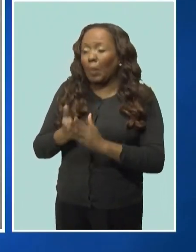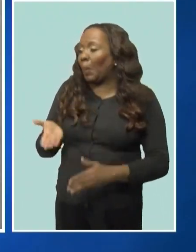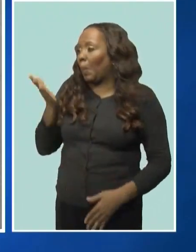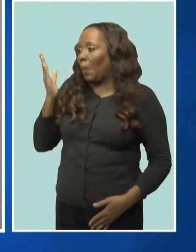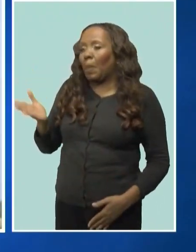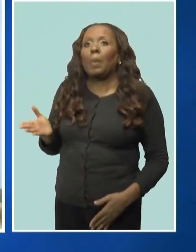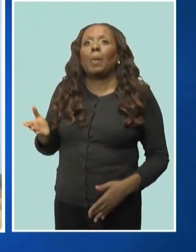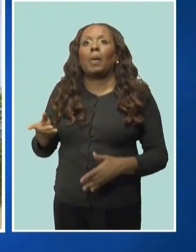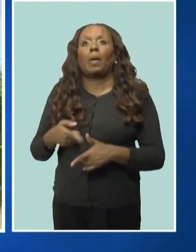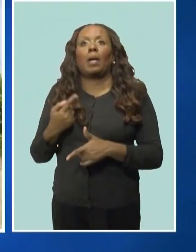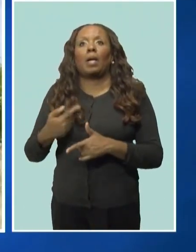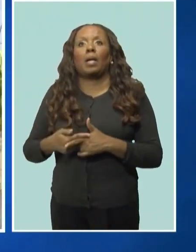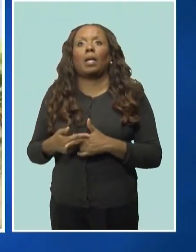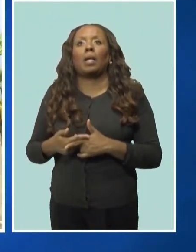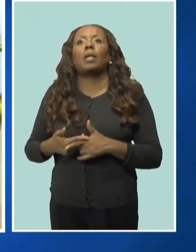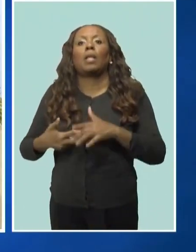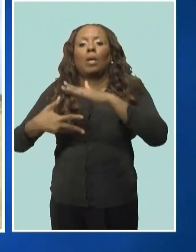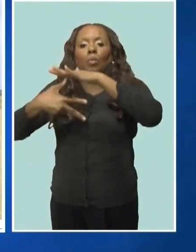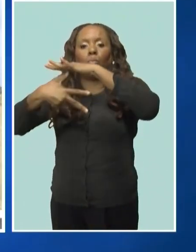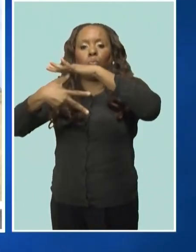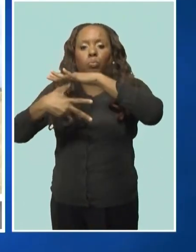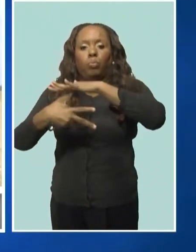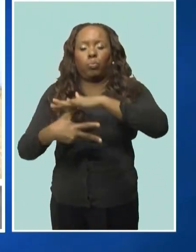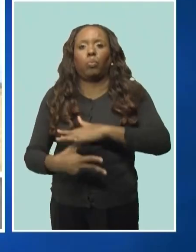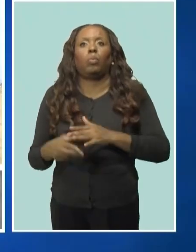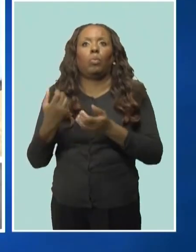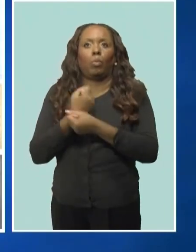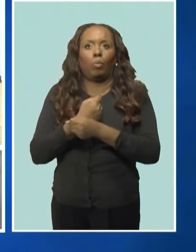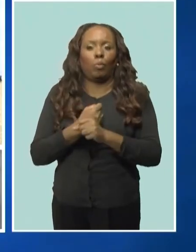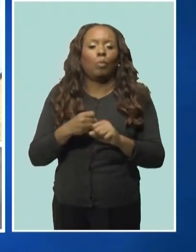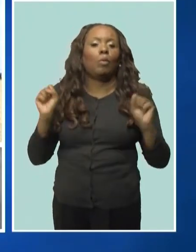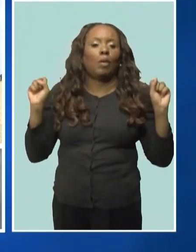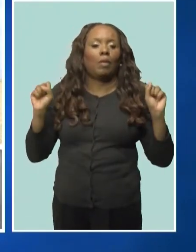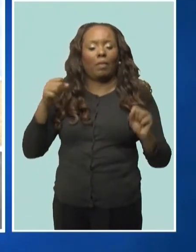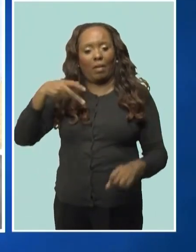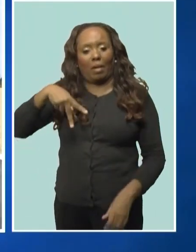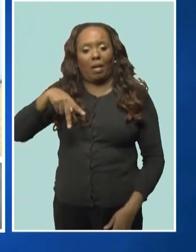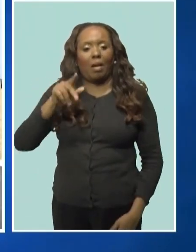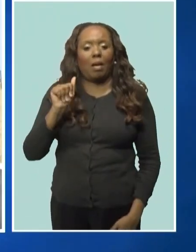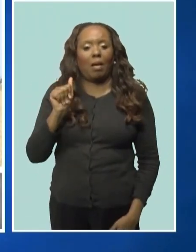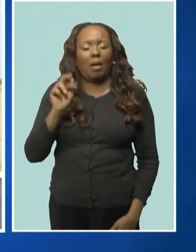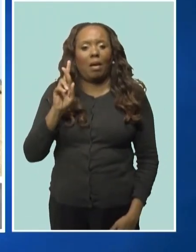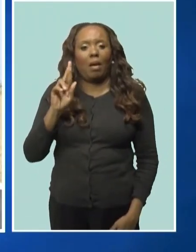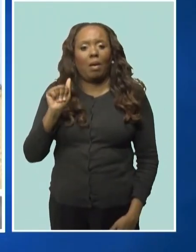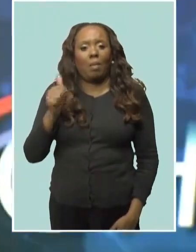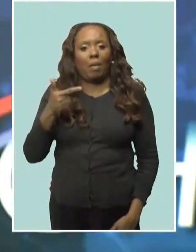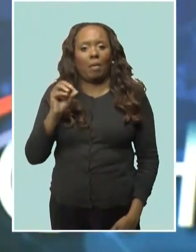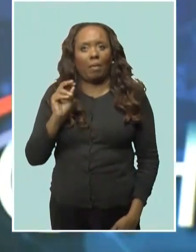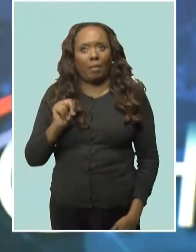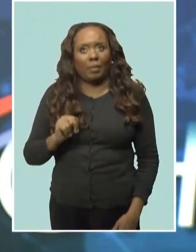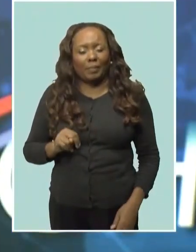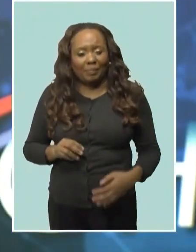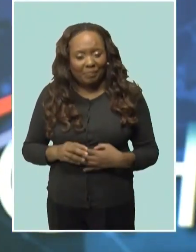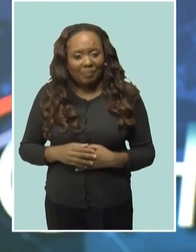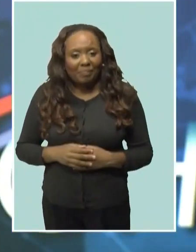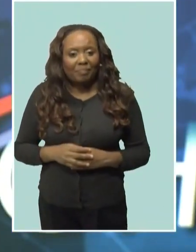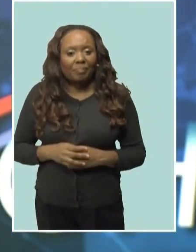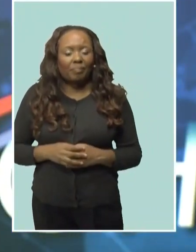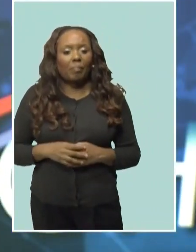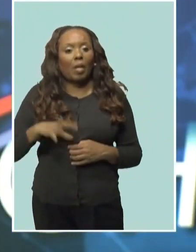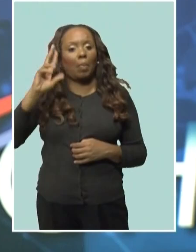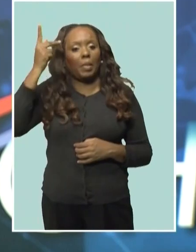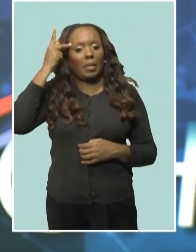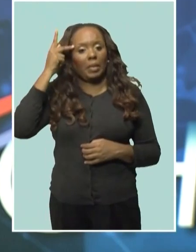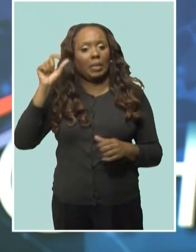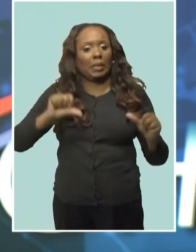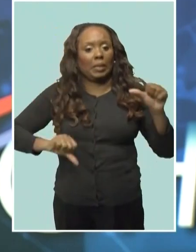before landing safely at Paragon. Rachel Agard, CBC News. Political